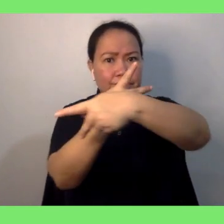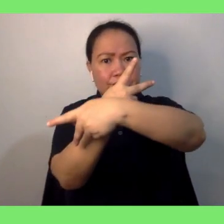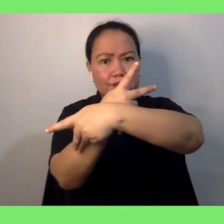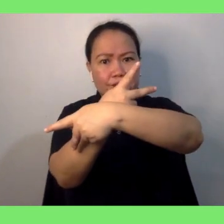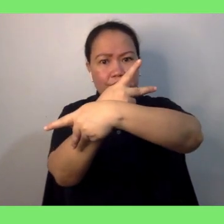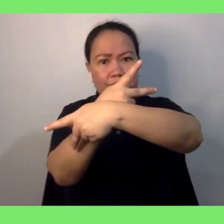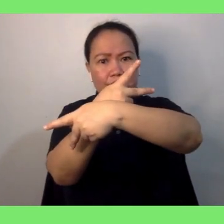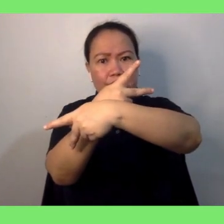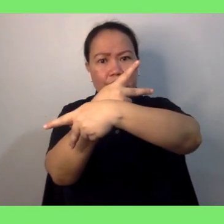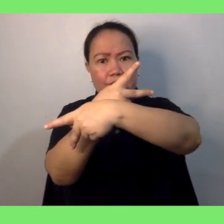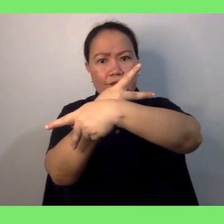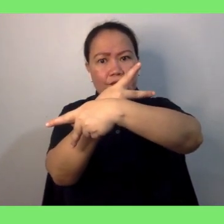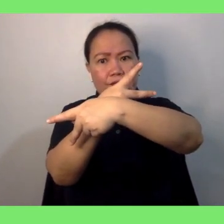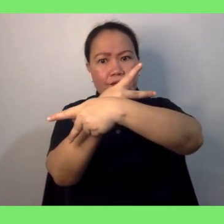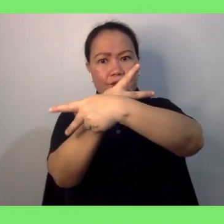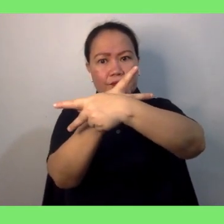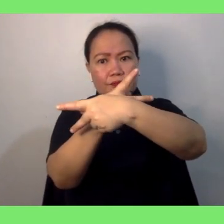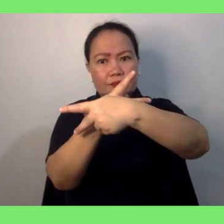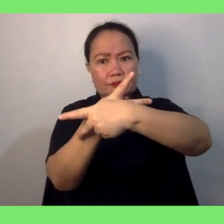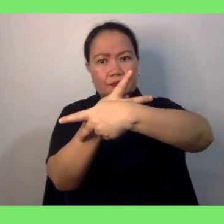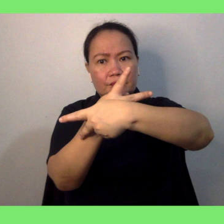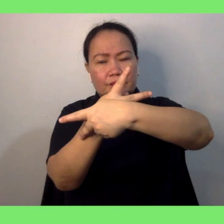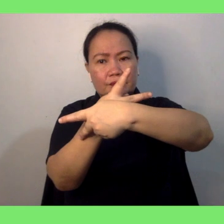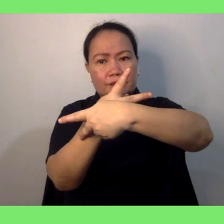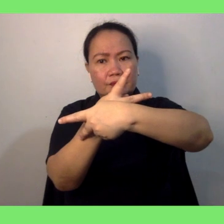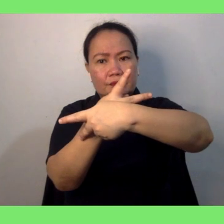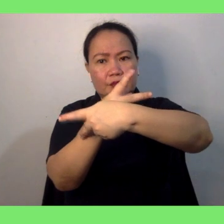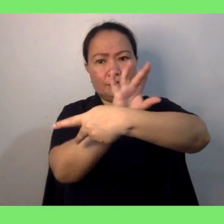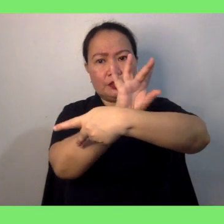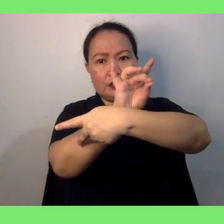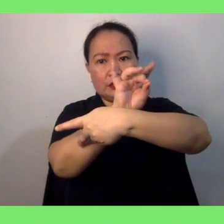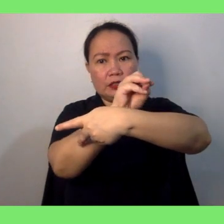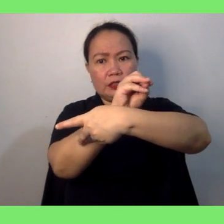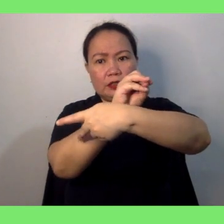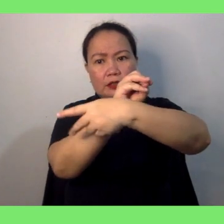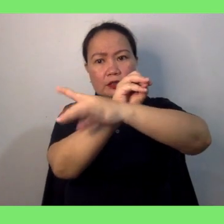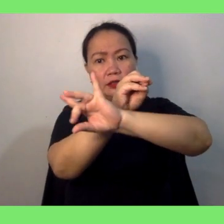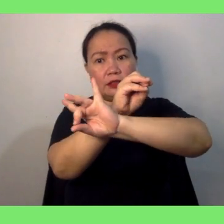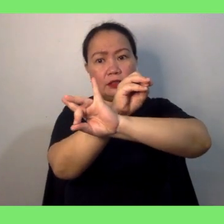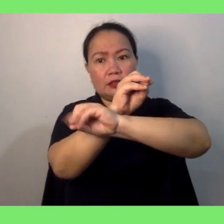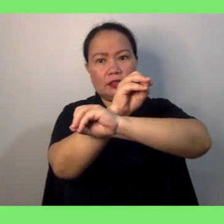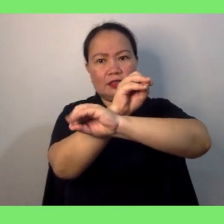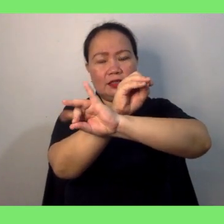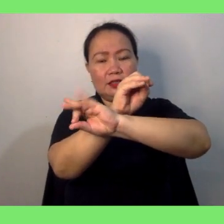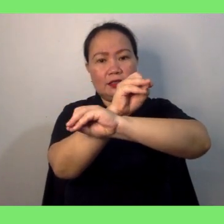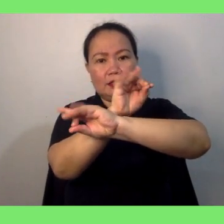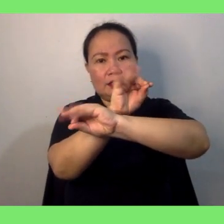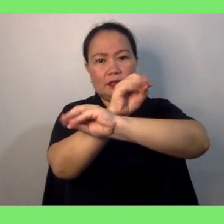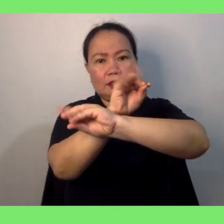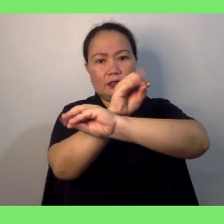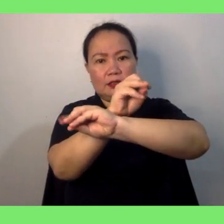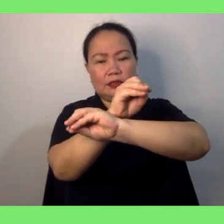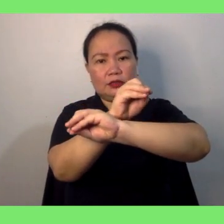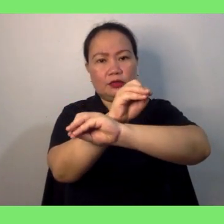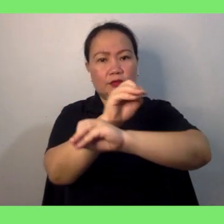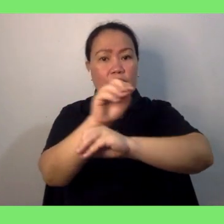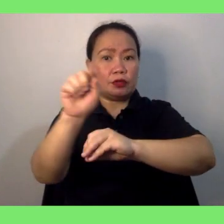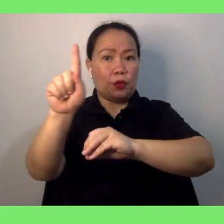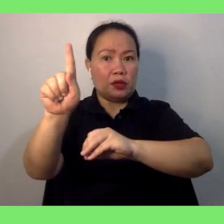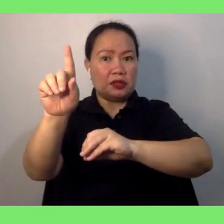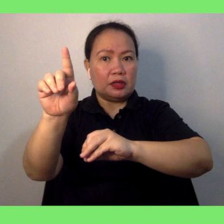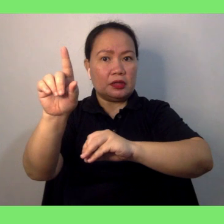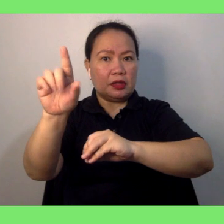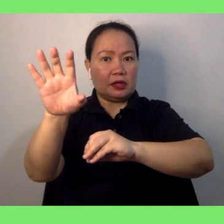vertical angles o dito ka muna sa linear pair. 'Di ba? So, ito linear pair. So, kung 80 ito, this is